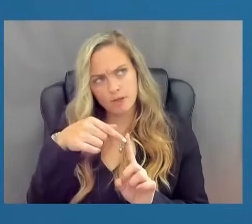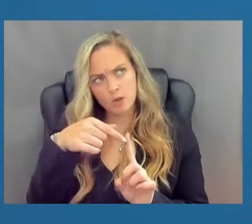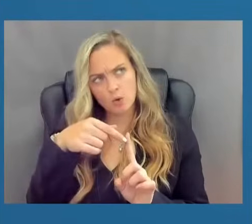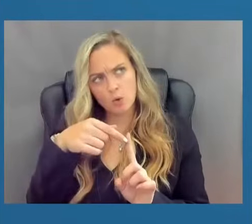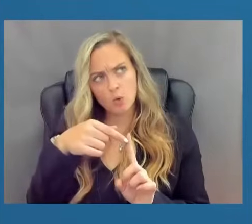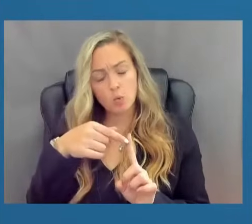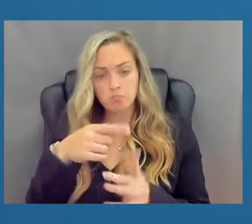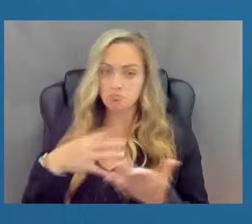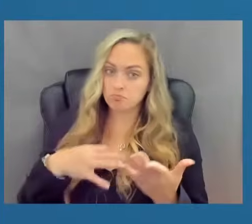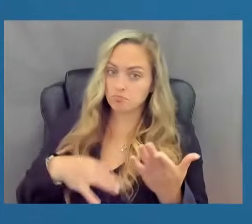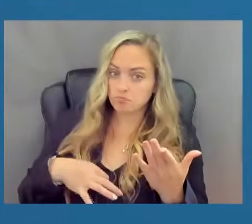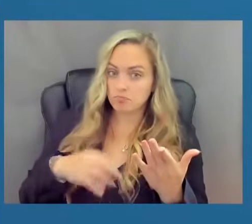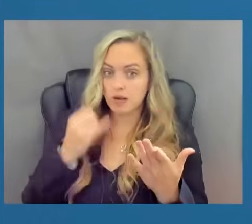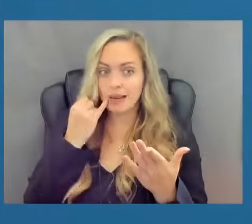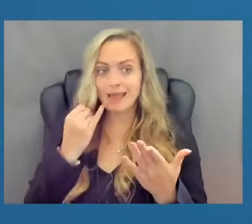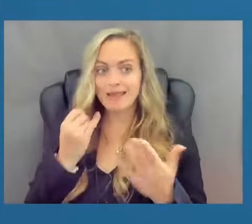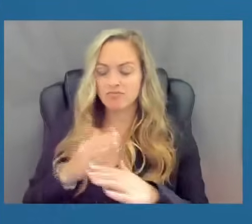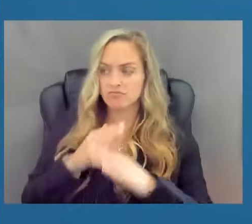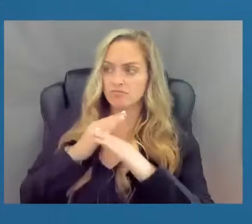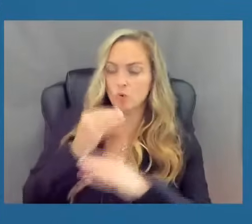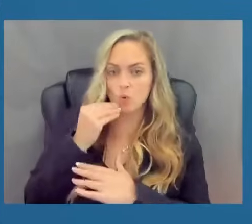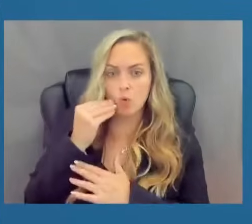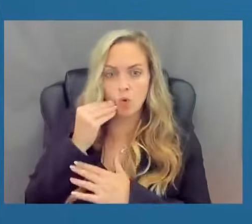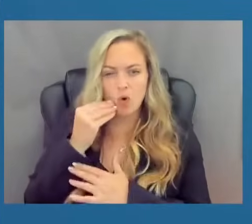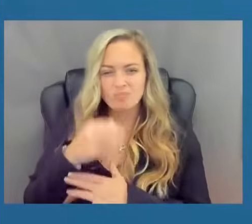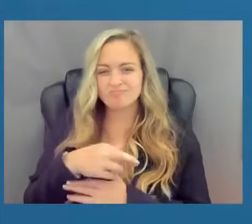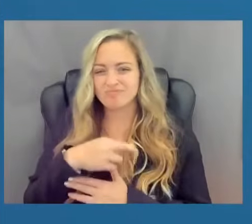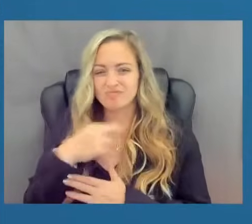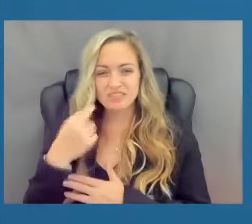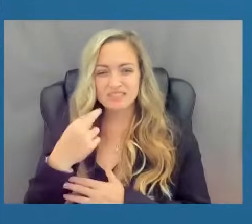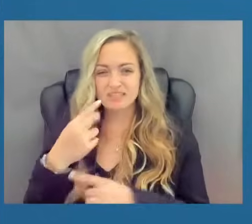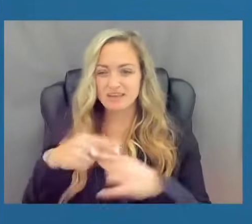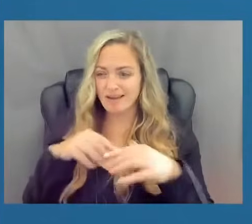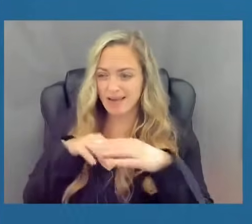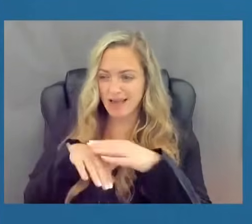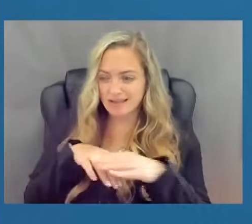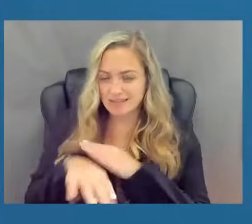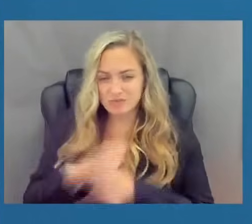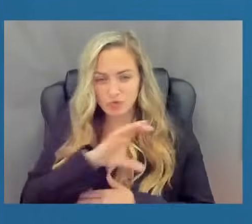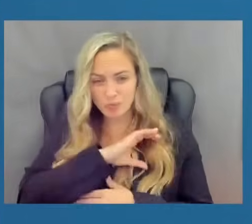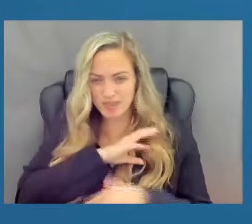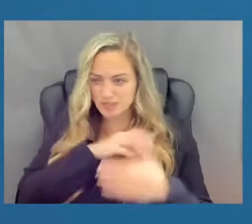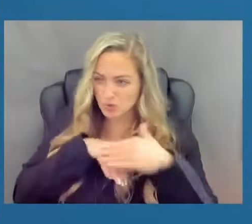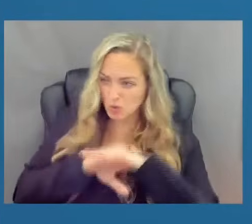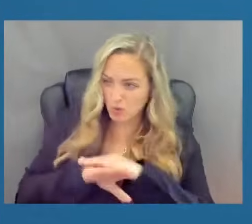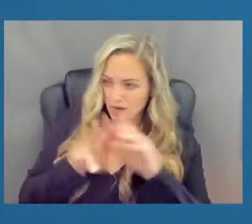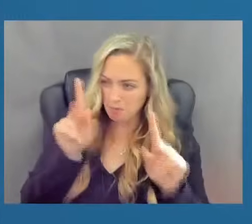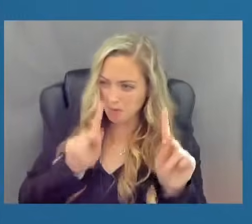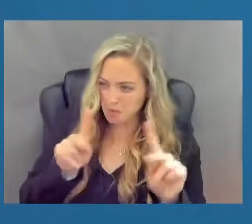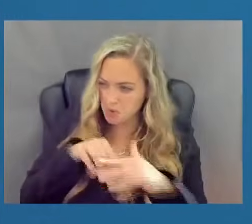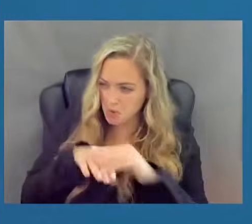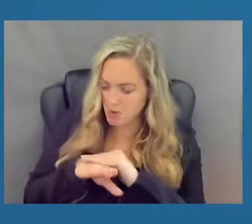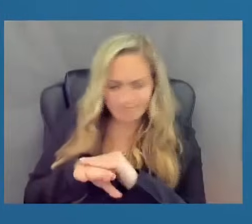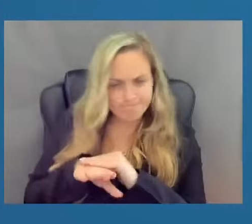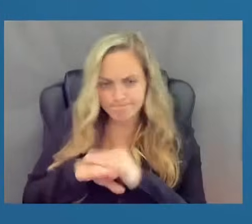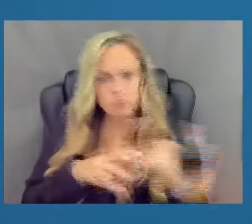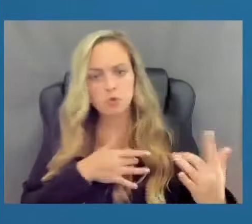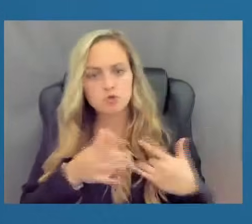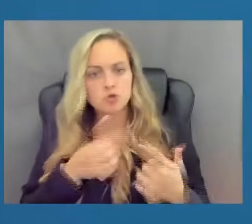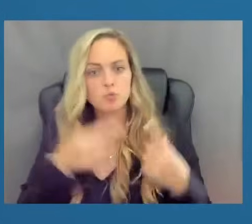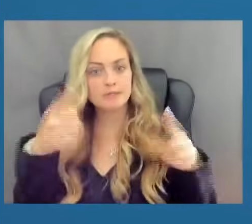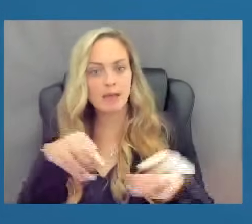if someone's barricaded in a home and it's too dangerous or inaccessible to law enforcement to go in, but you're concerned about what is unfolding